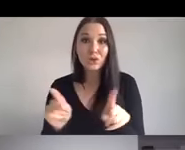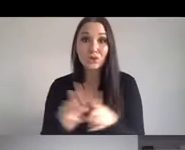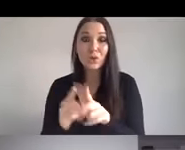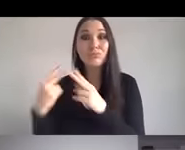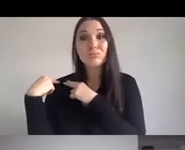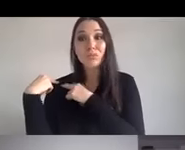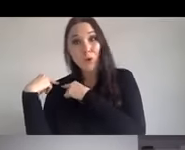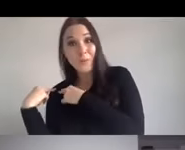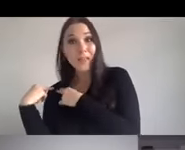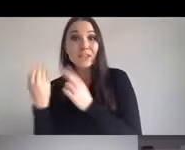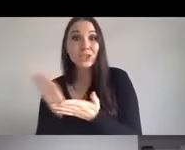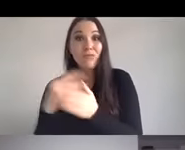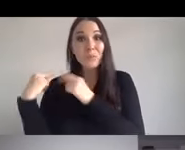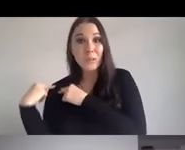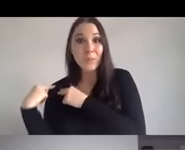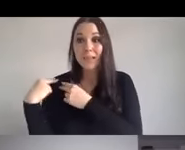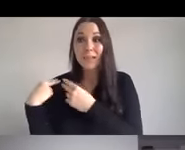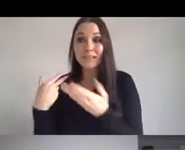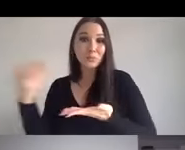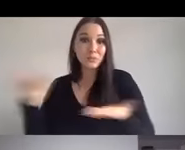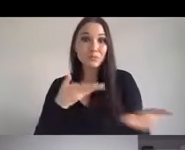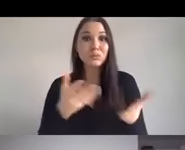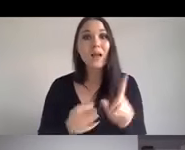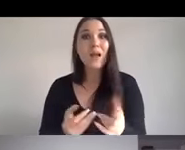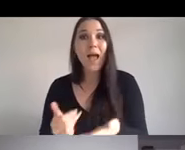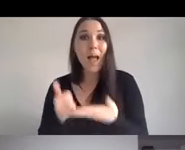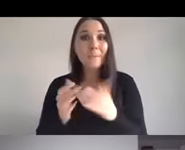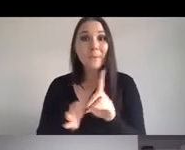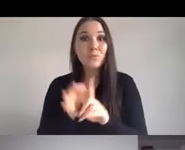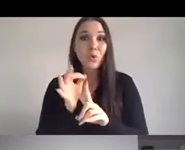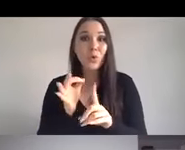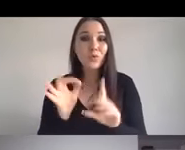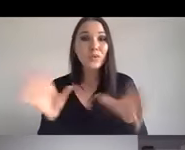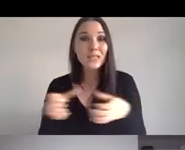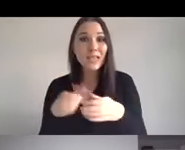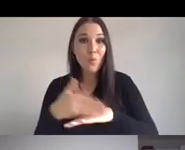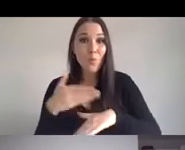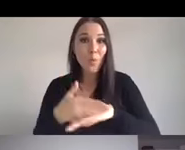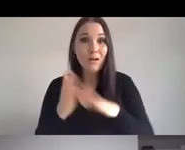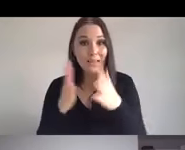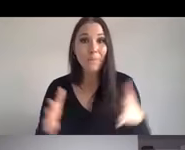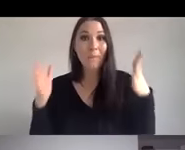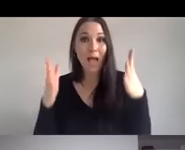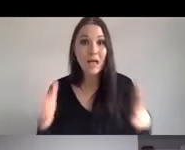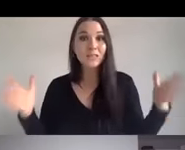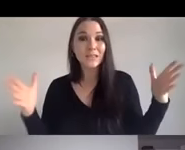be really helpful and can help us improve our teamwork and expand our horizons.